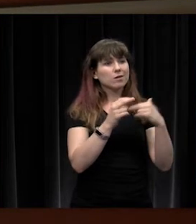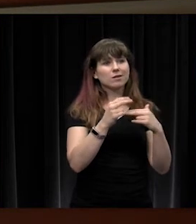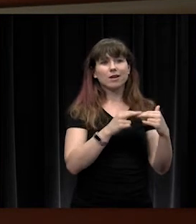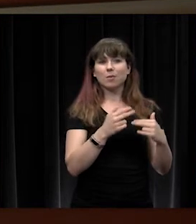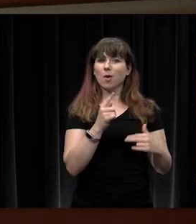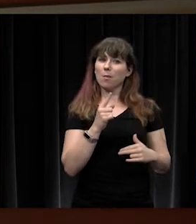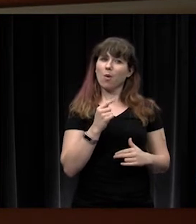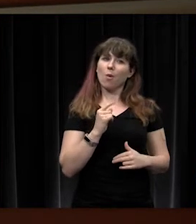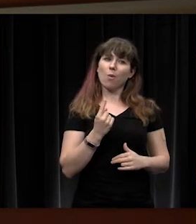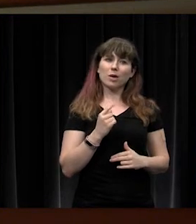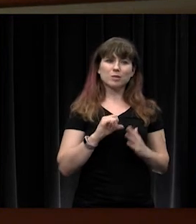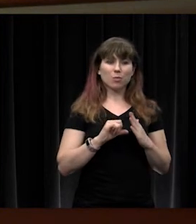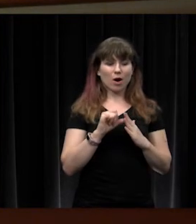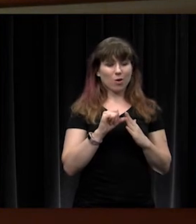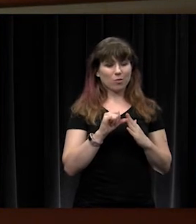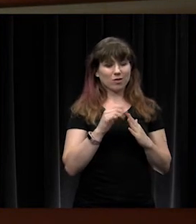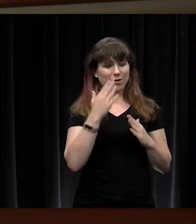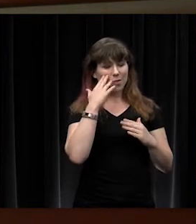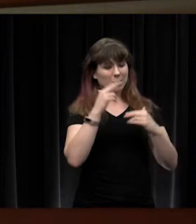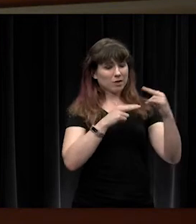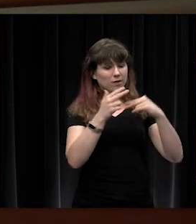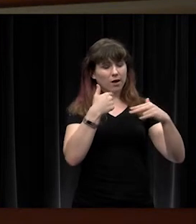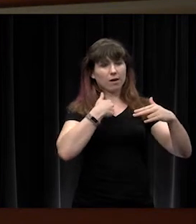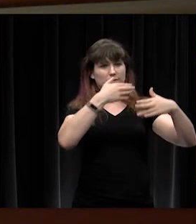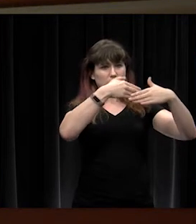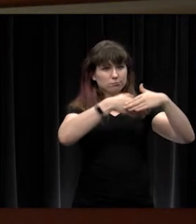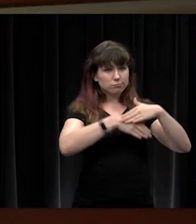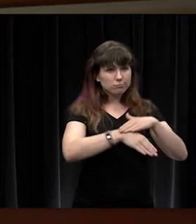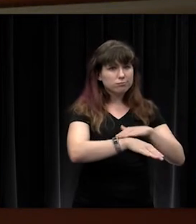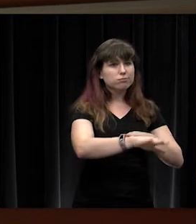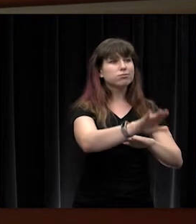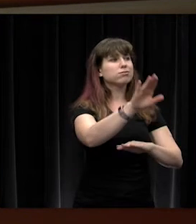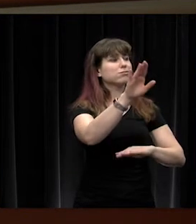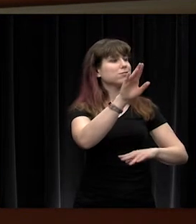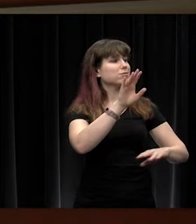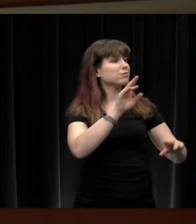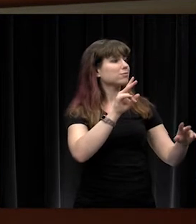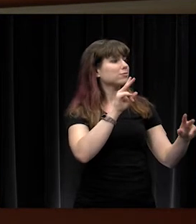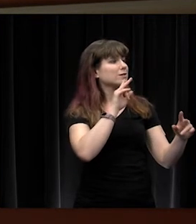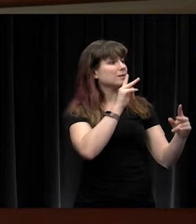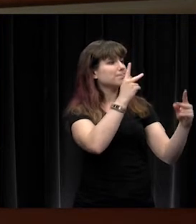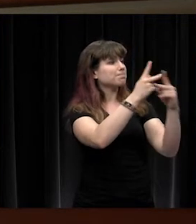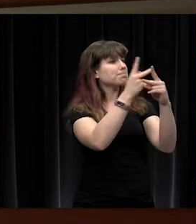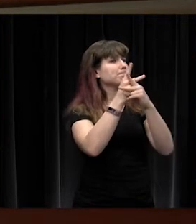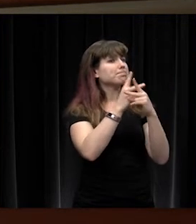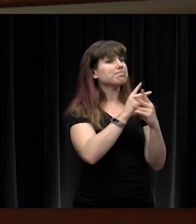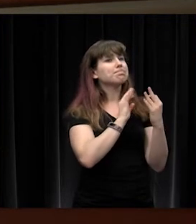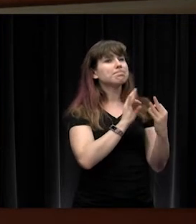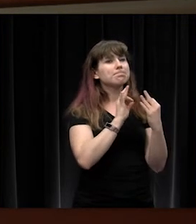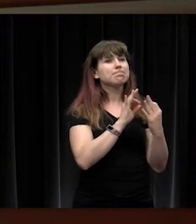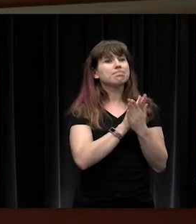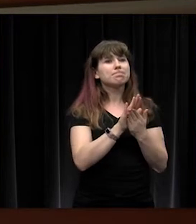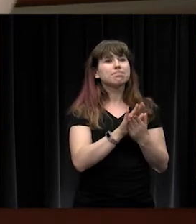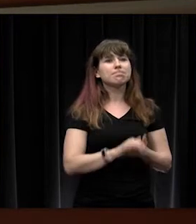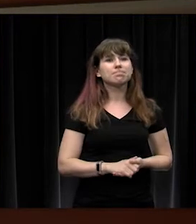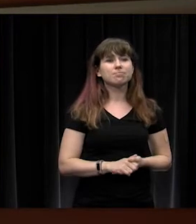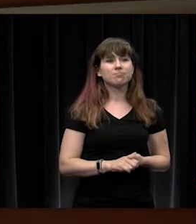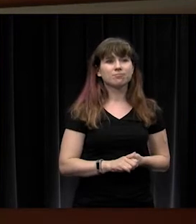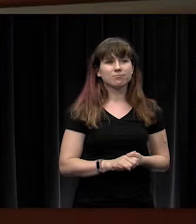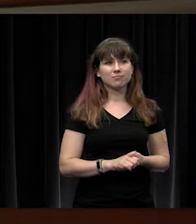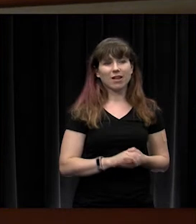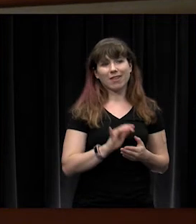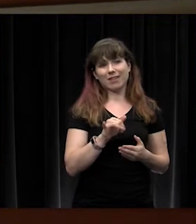are too, when we walk in to our schools to see how well they're taken care of. So those are some of the activities coming up, and